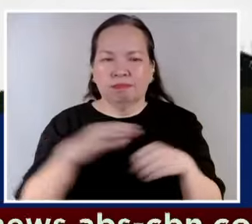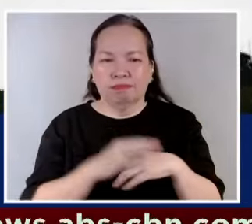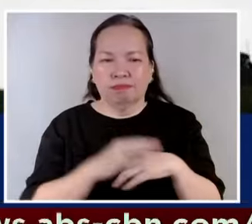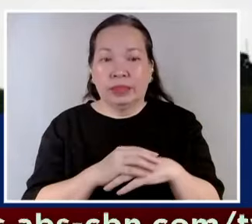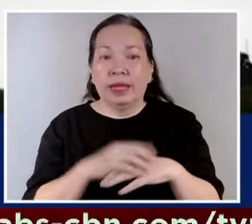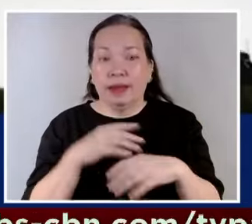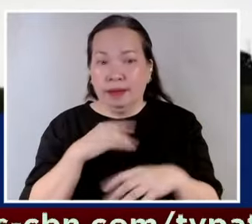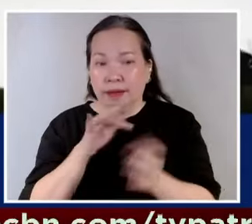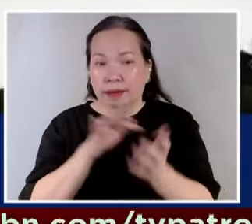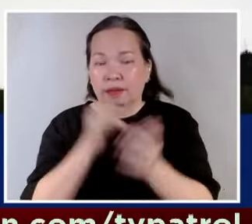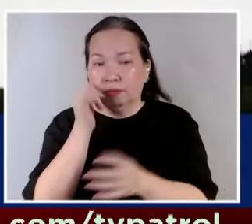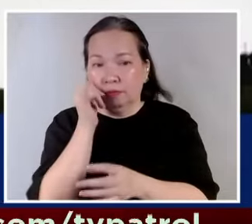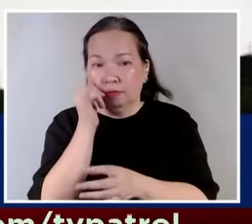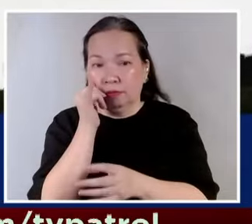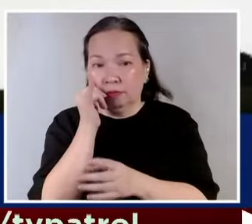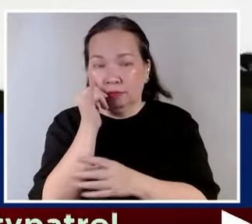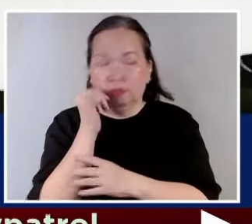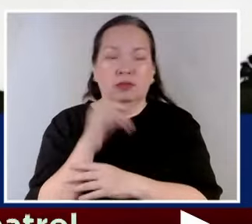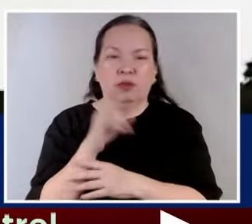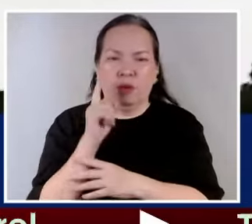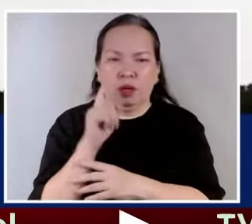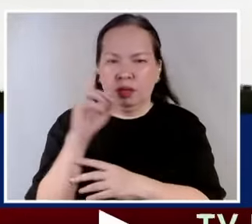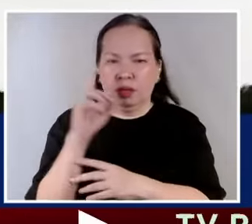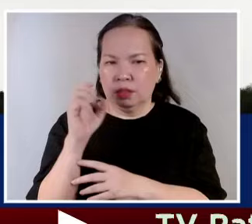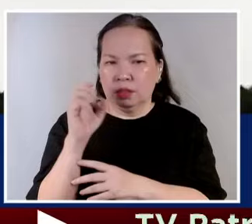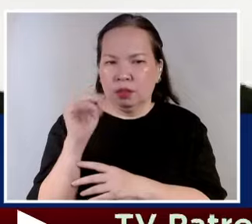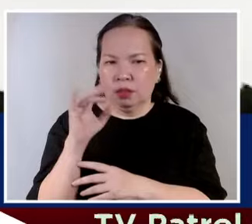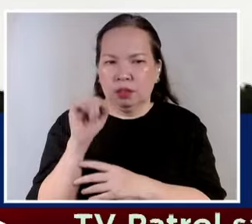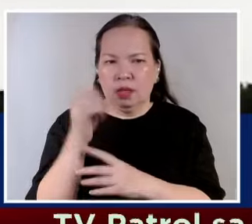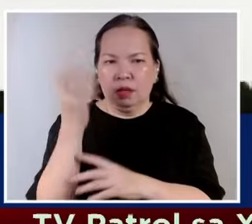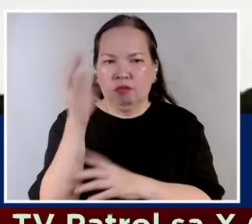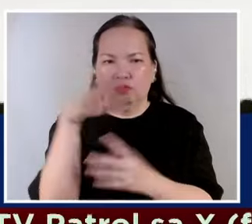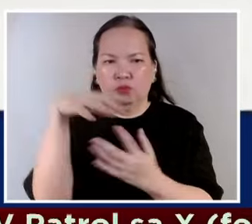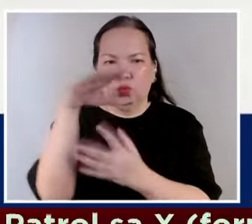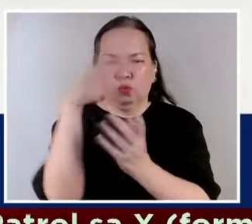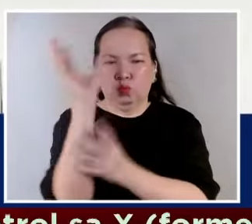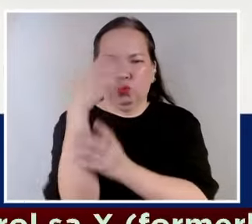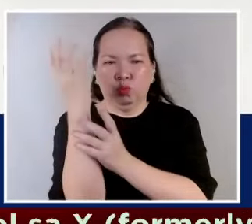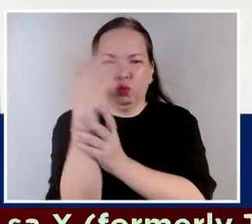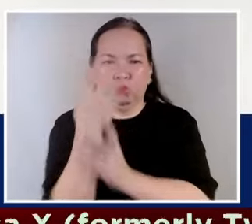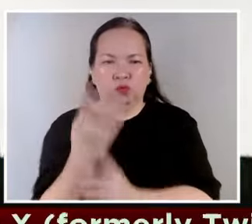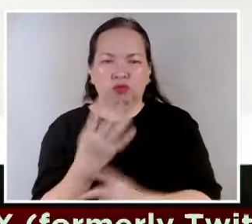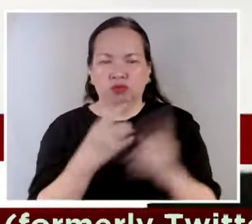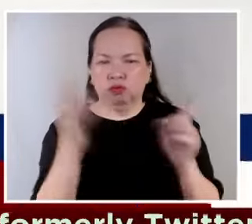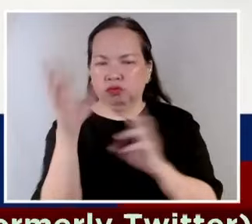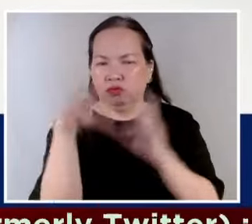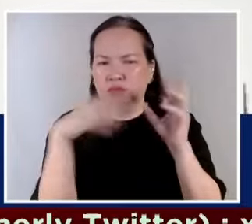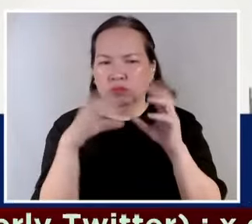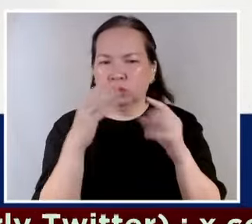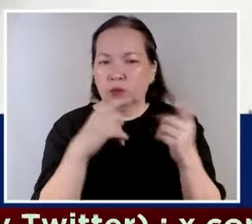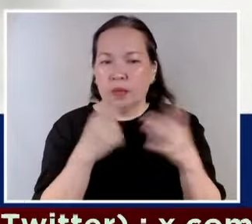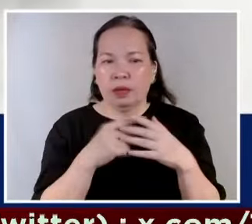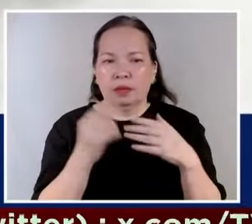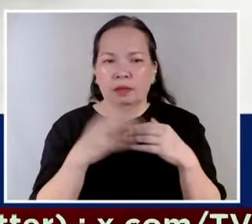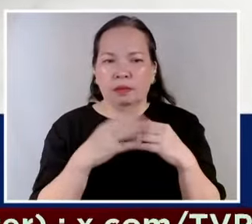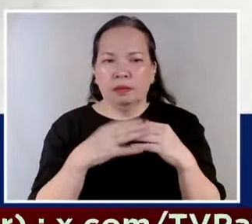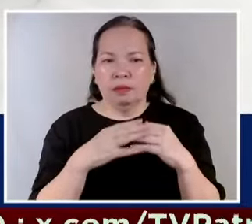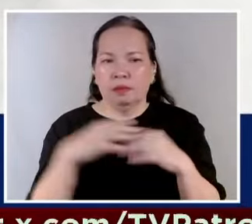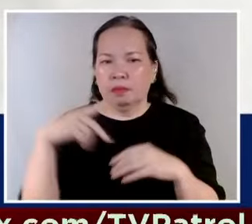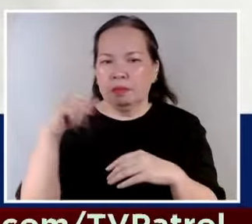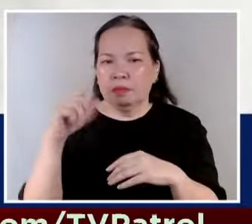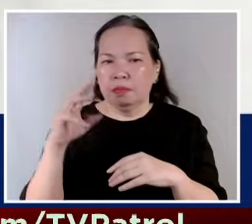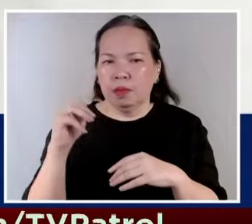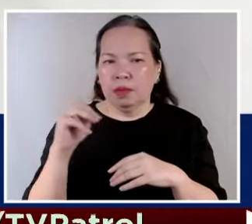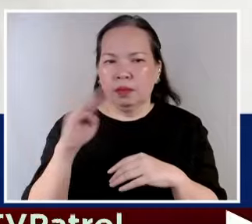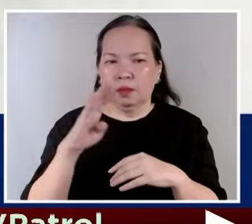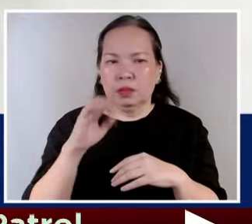din ni Dennis Uy Brillantes ang buhawi sa Palm Beach County. Ayon sa mga lokal na opisyal, higit 12